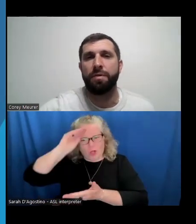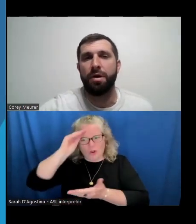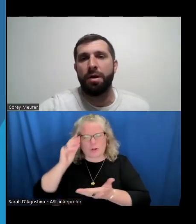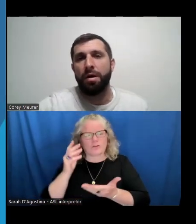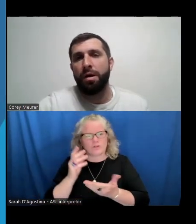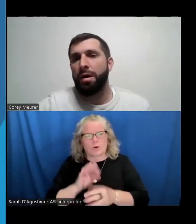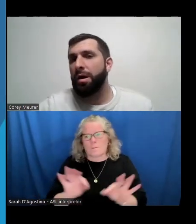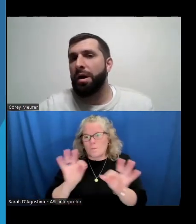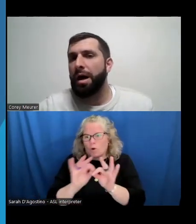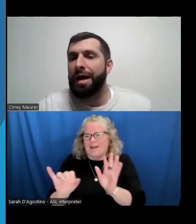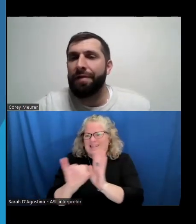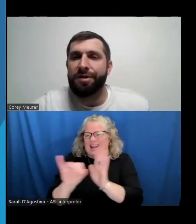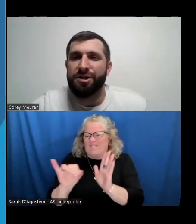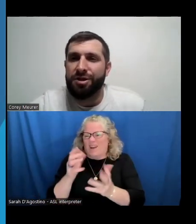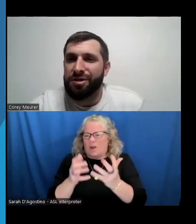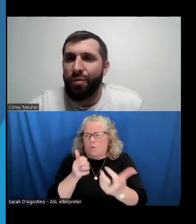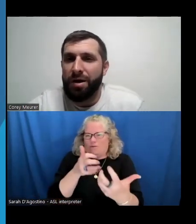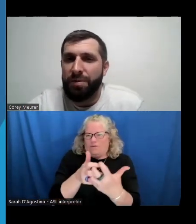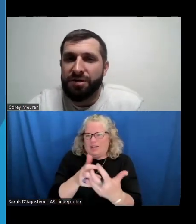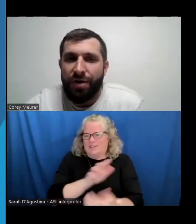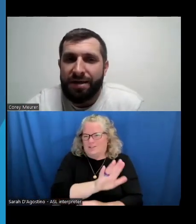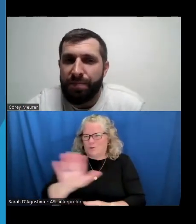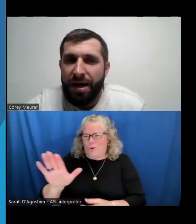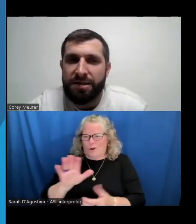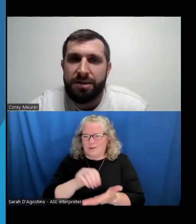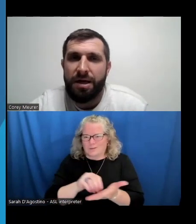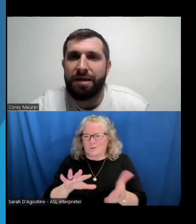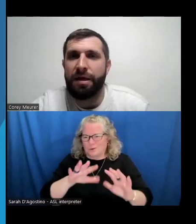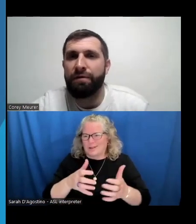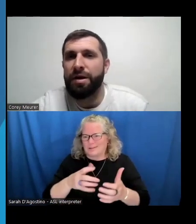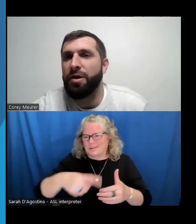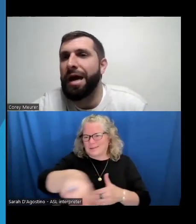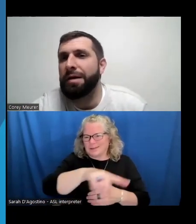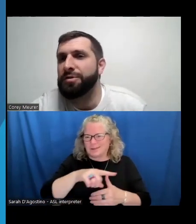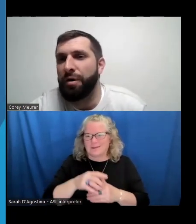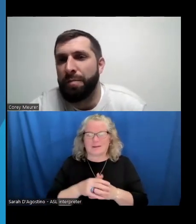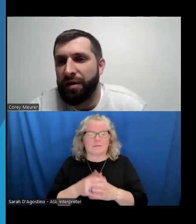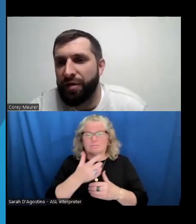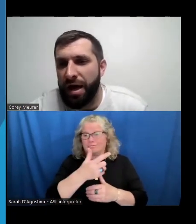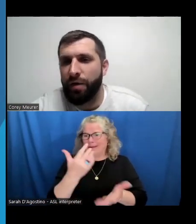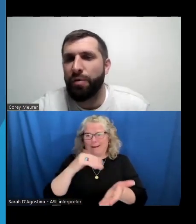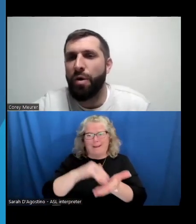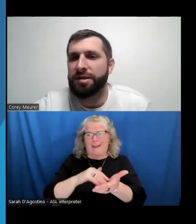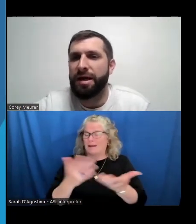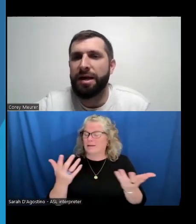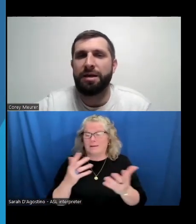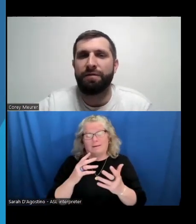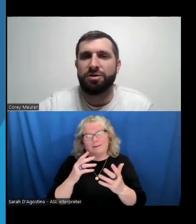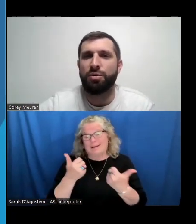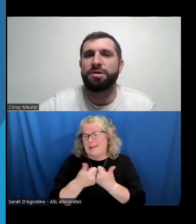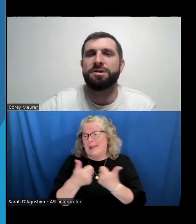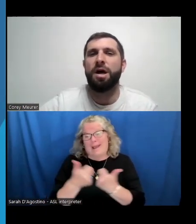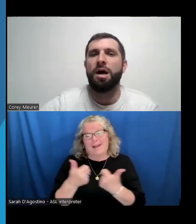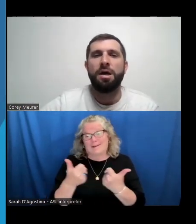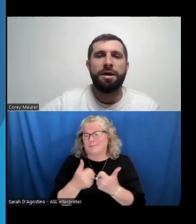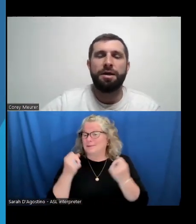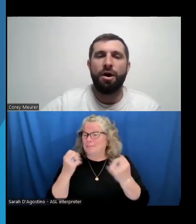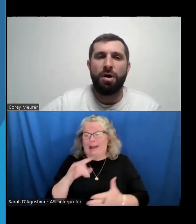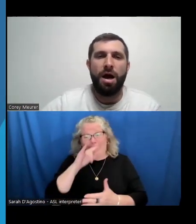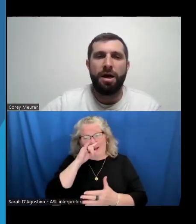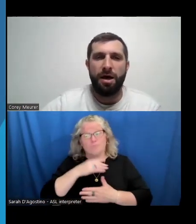population. Again, this is just a way to be strengths-based. I think video games are a big thing. We wanted to get individuals